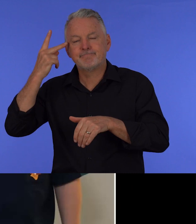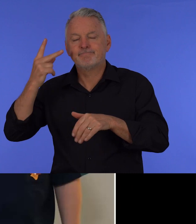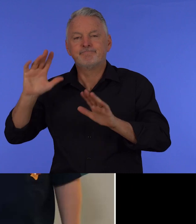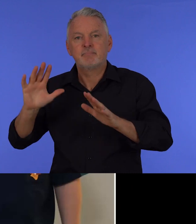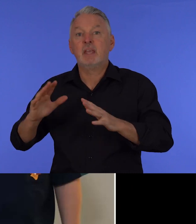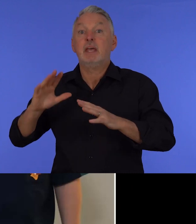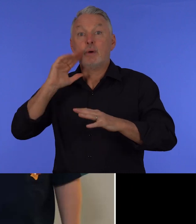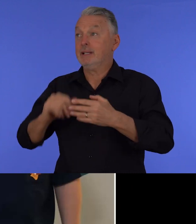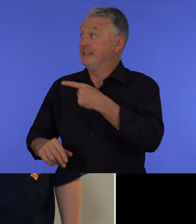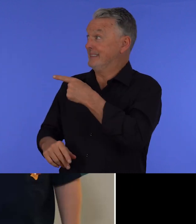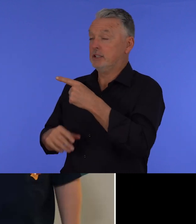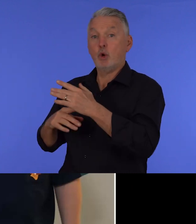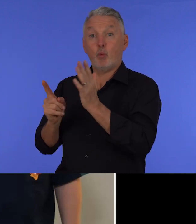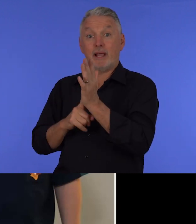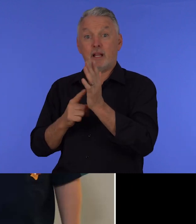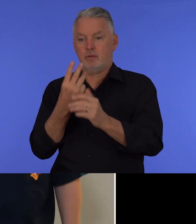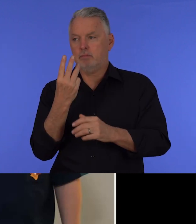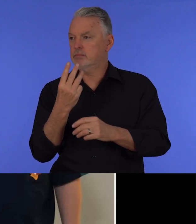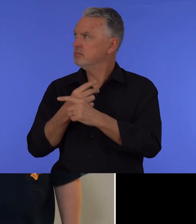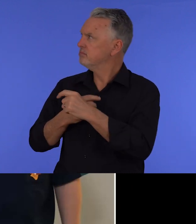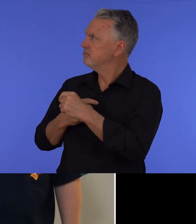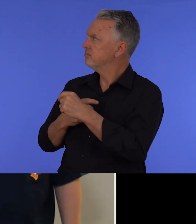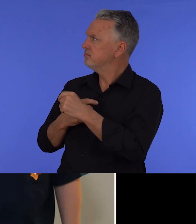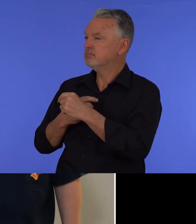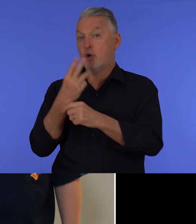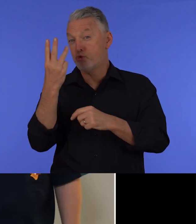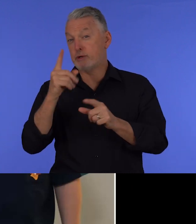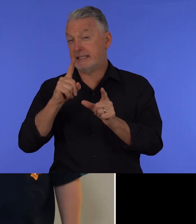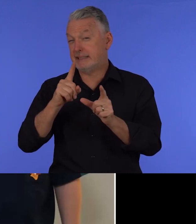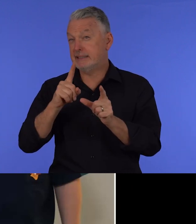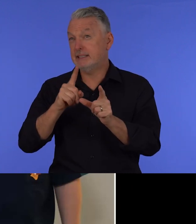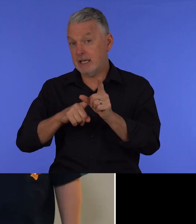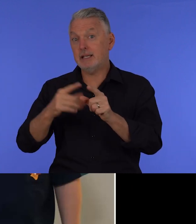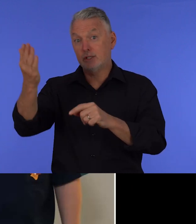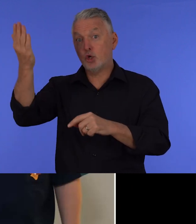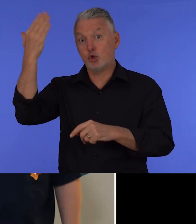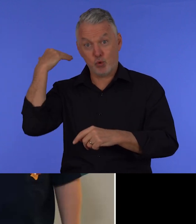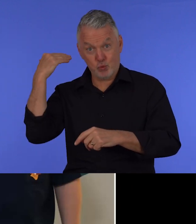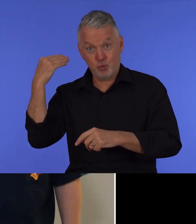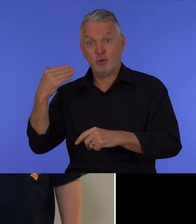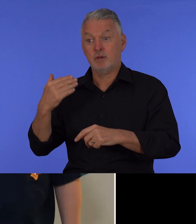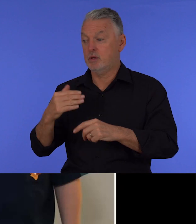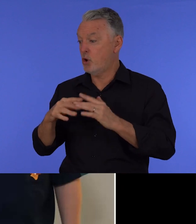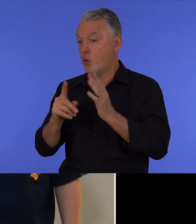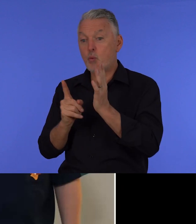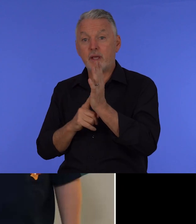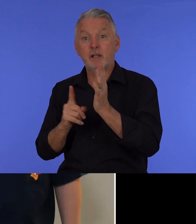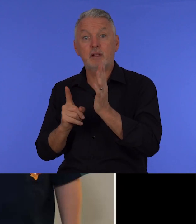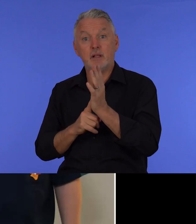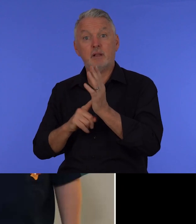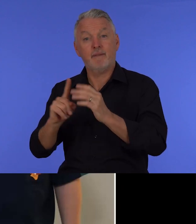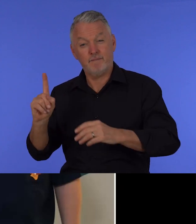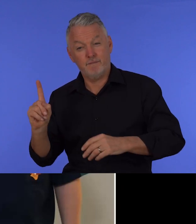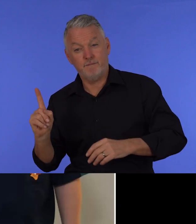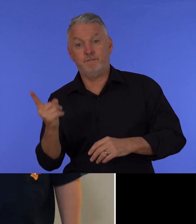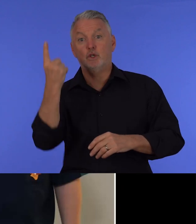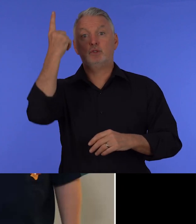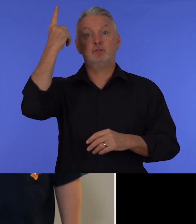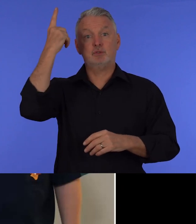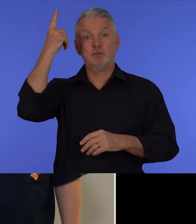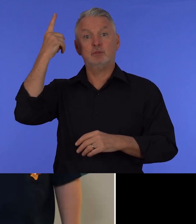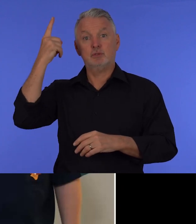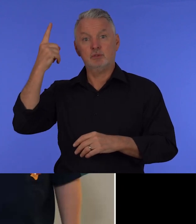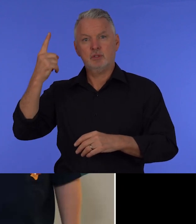are. So this is Will here at this is nearly 3 years ago, I think, or pretty much 3 years